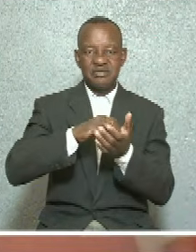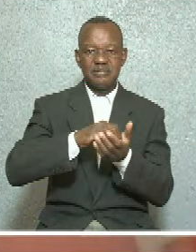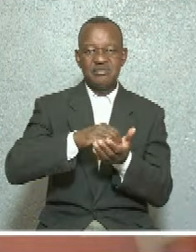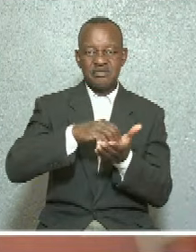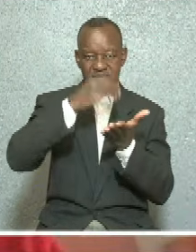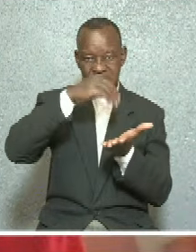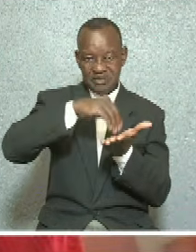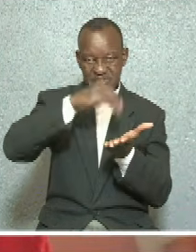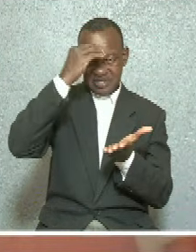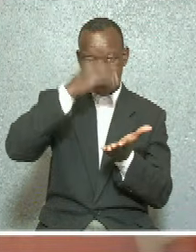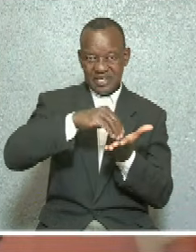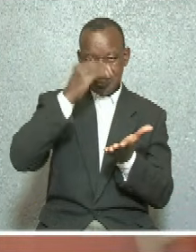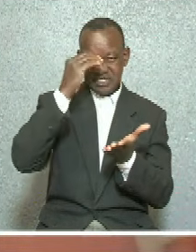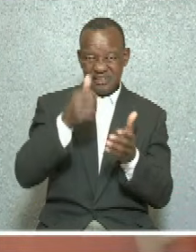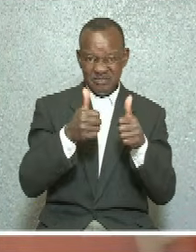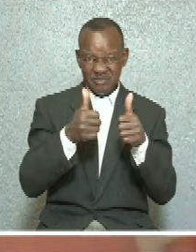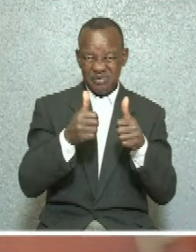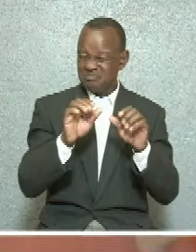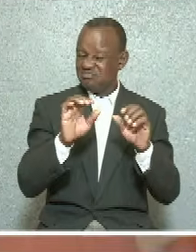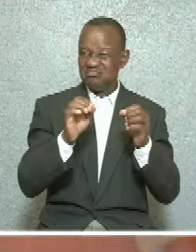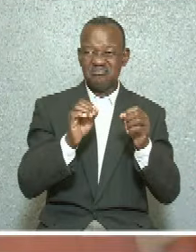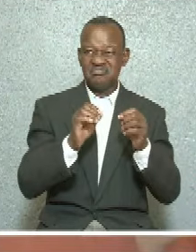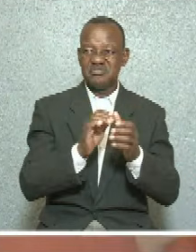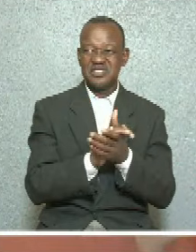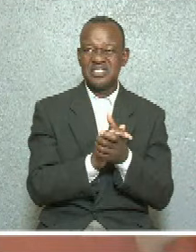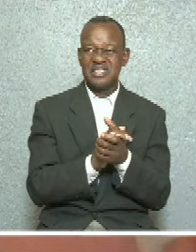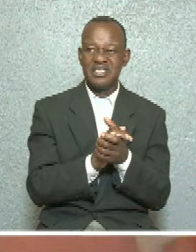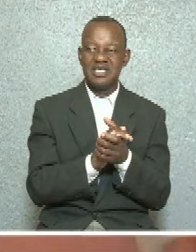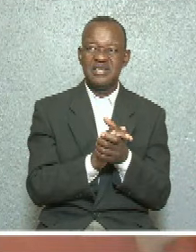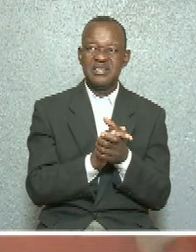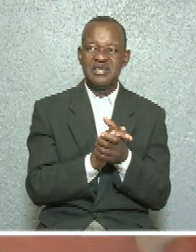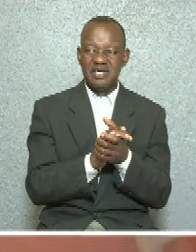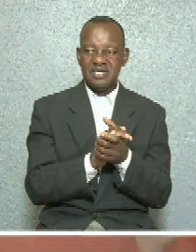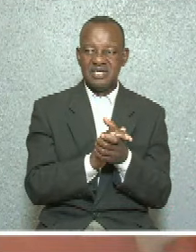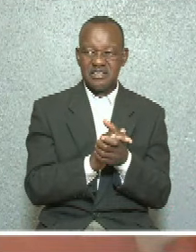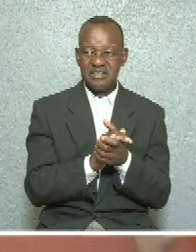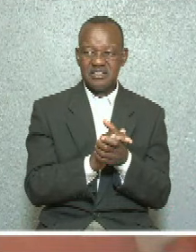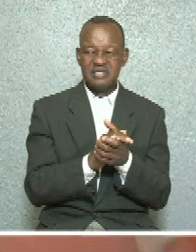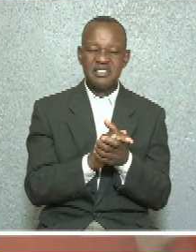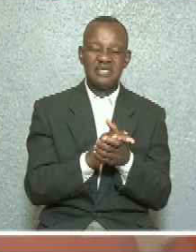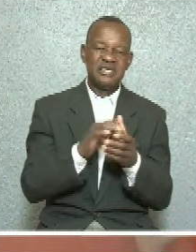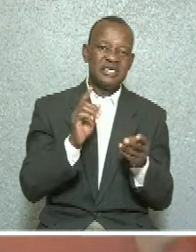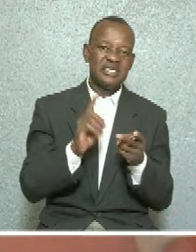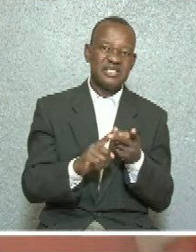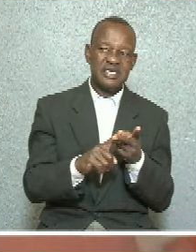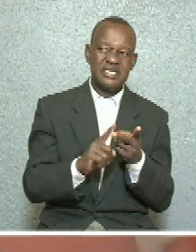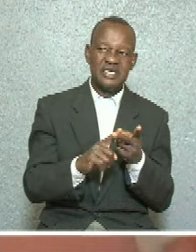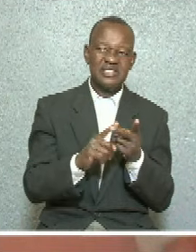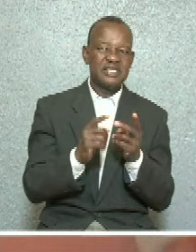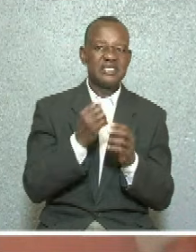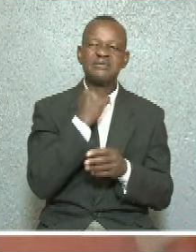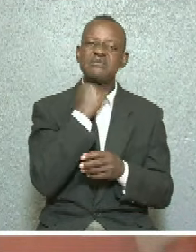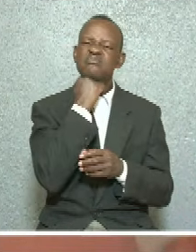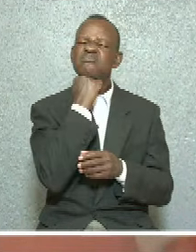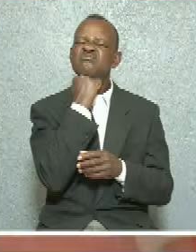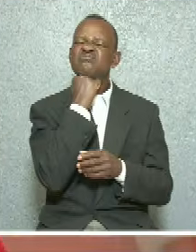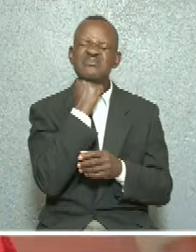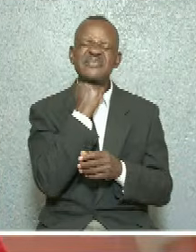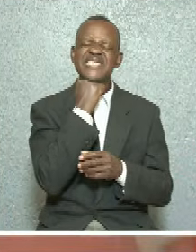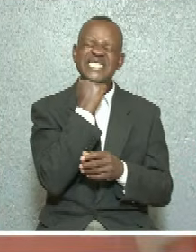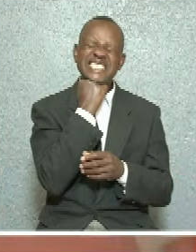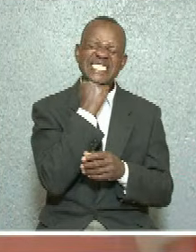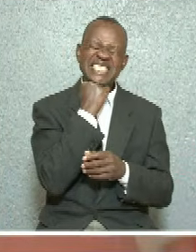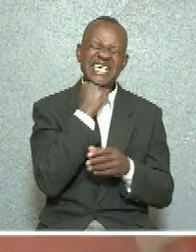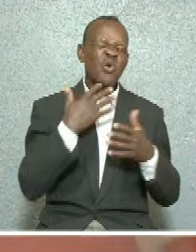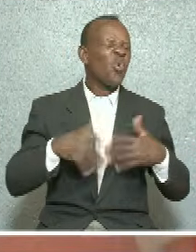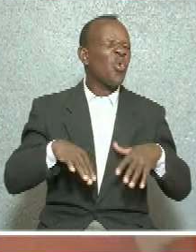So even if you want to study, first of all, your peers don't do it. Second of all, there's too much noise. Third of all, there's no support at home. So Pay for me